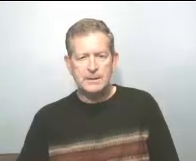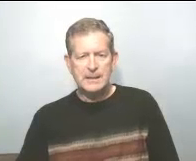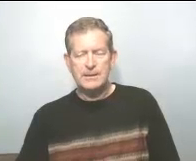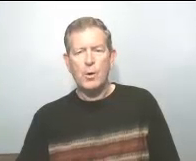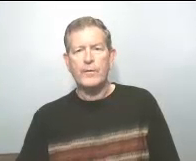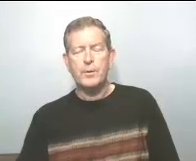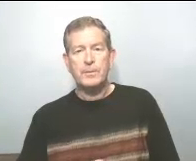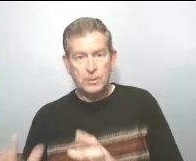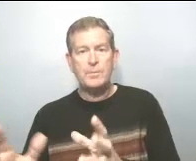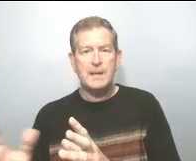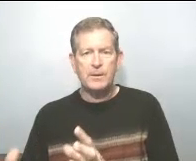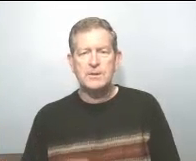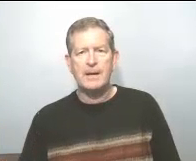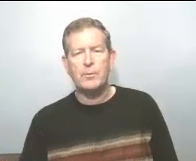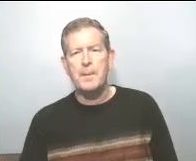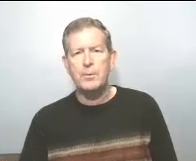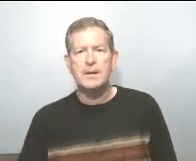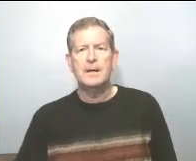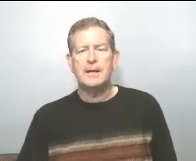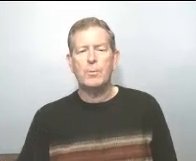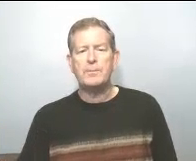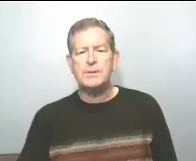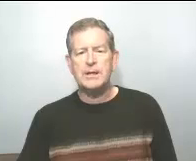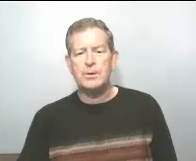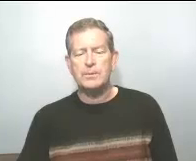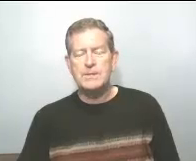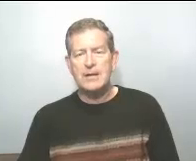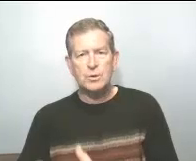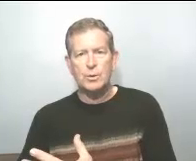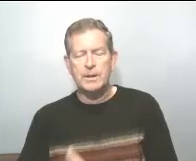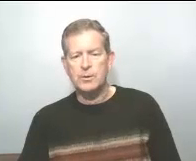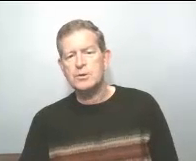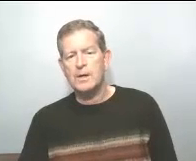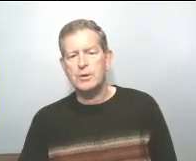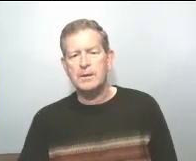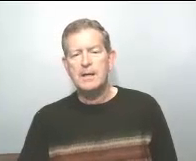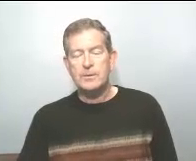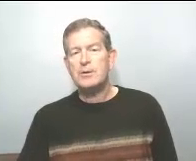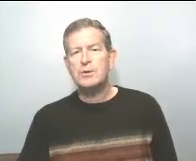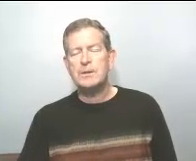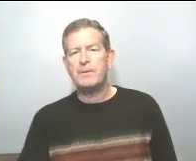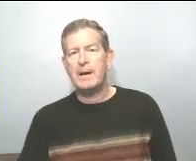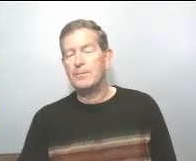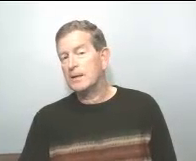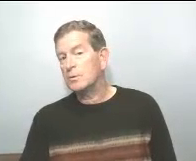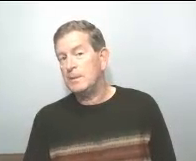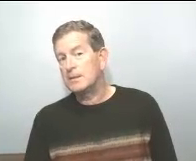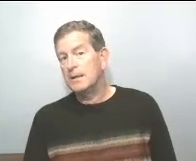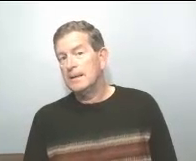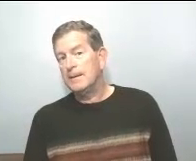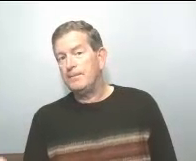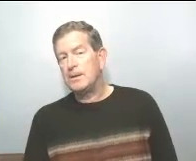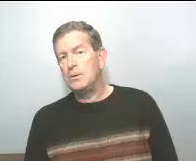you're not overburdened with too many things to have to remember in one particular test early in your instruction. So that should simplify things, which